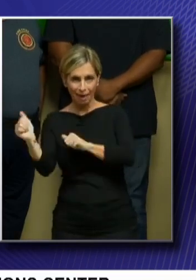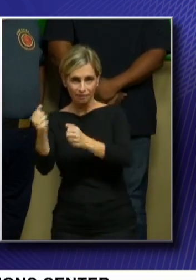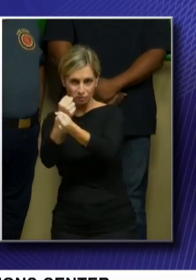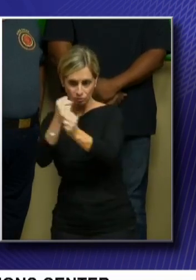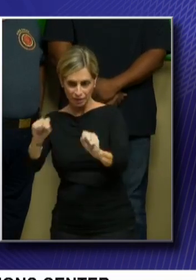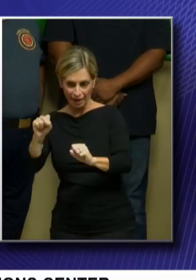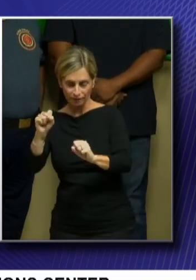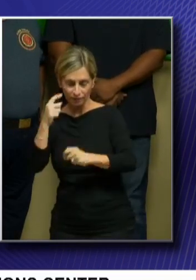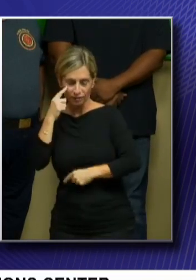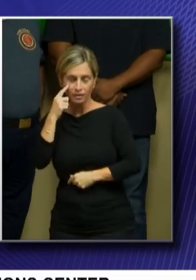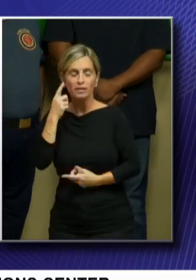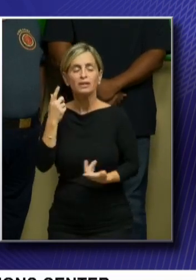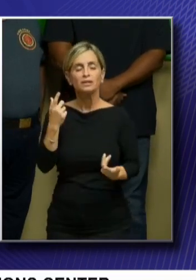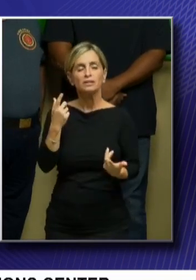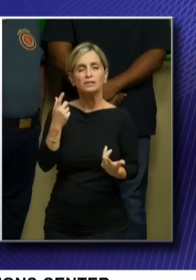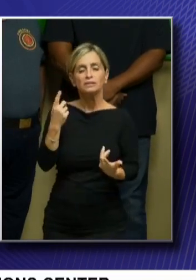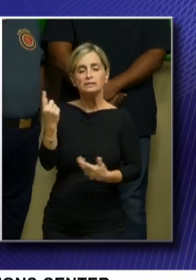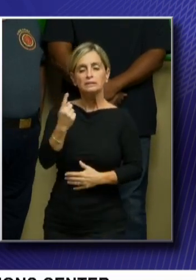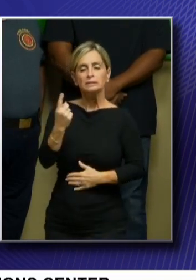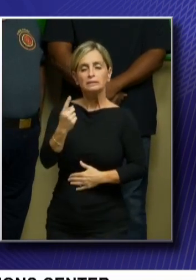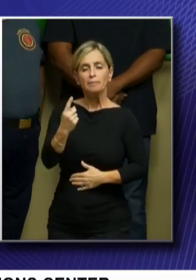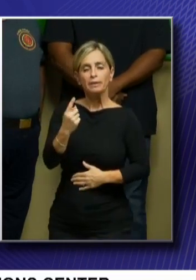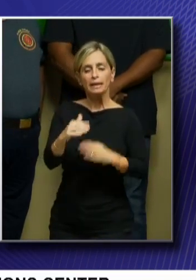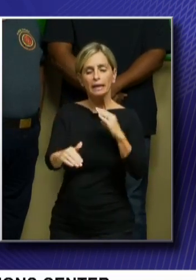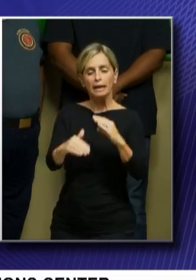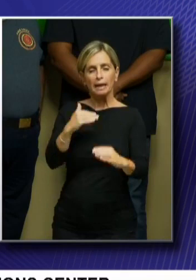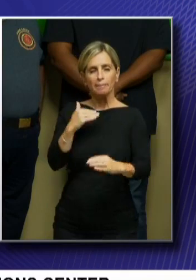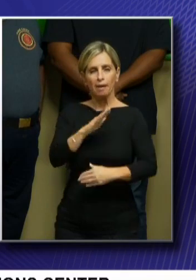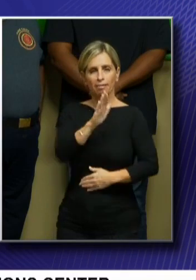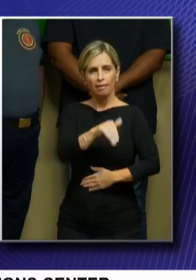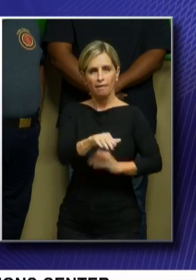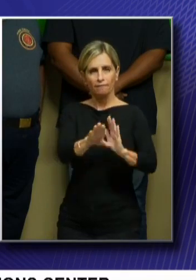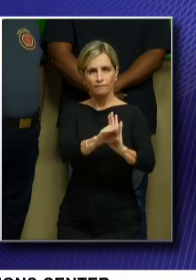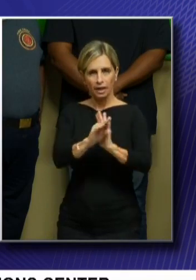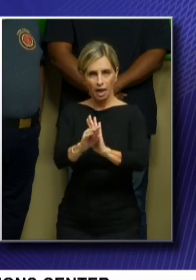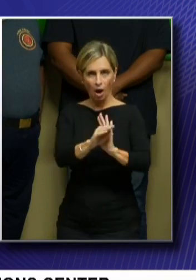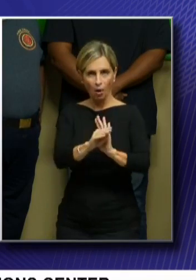Ring. And we are watching for this type of activity.